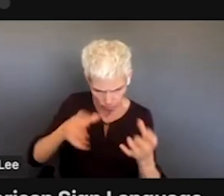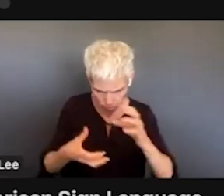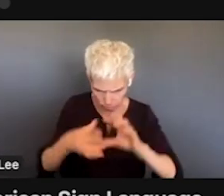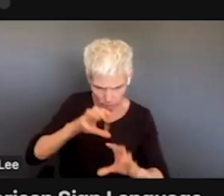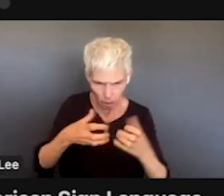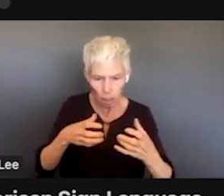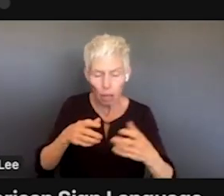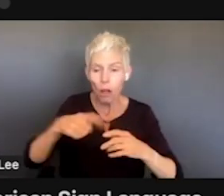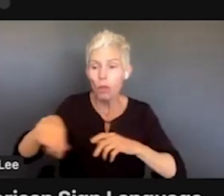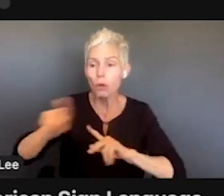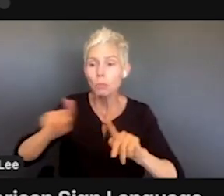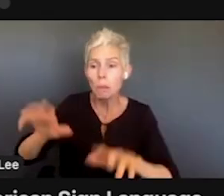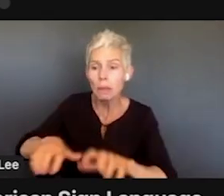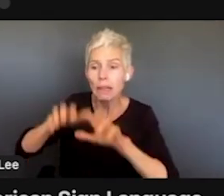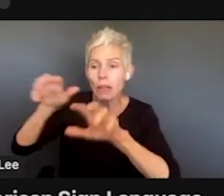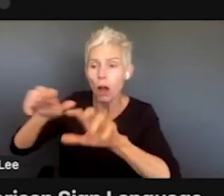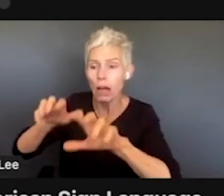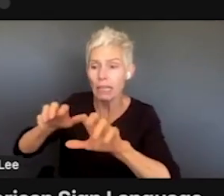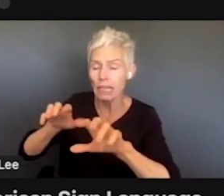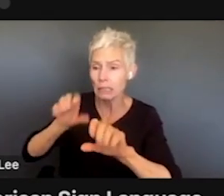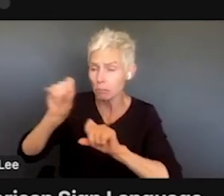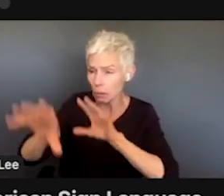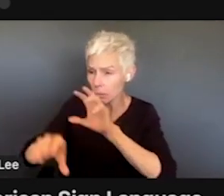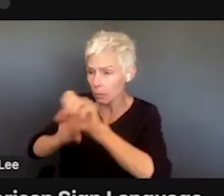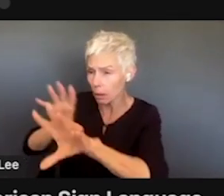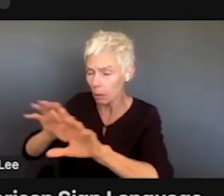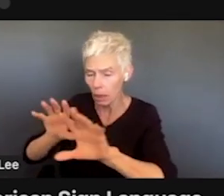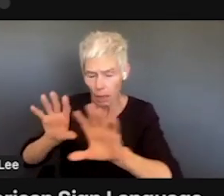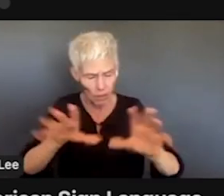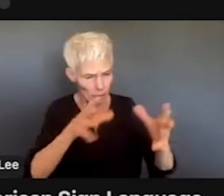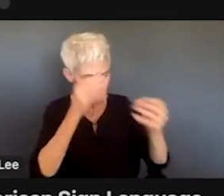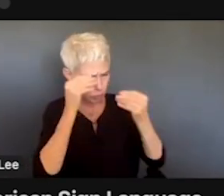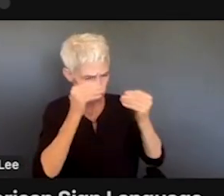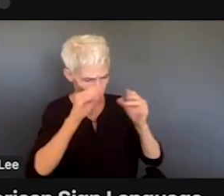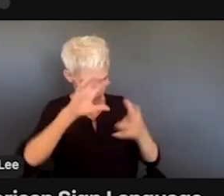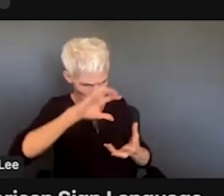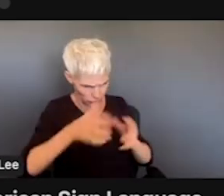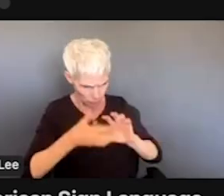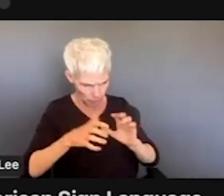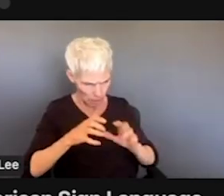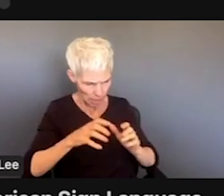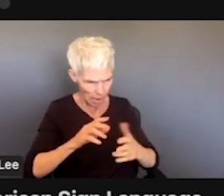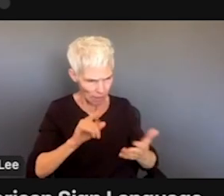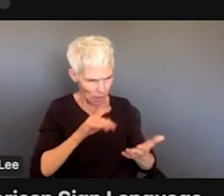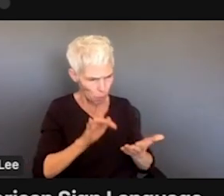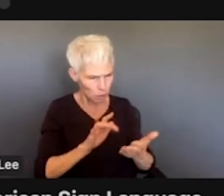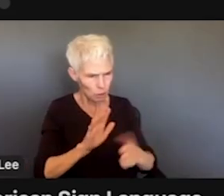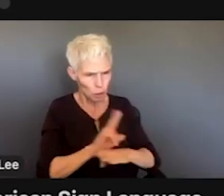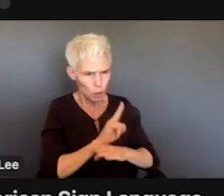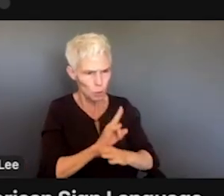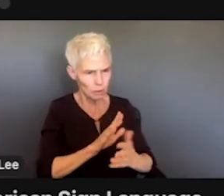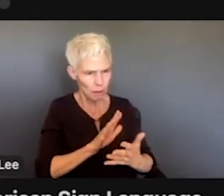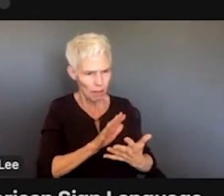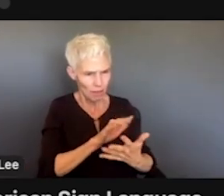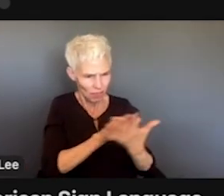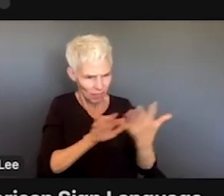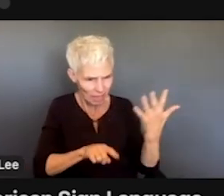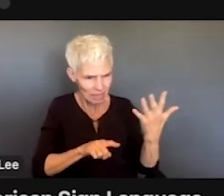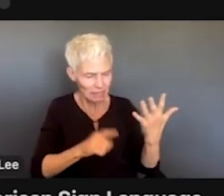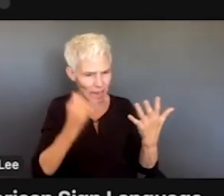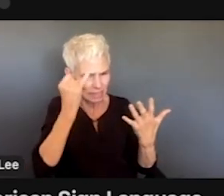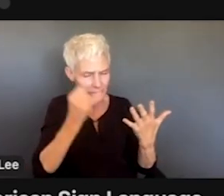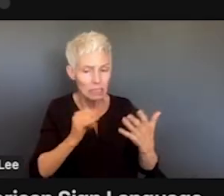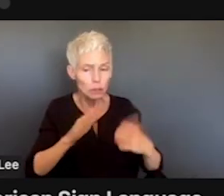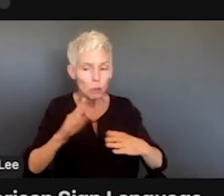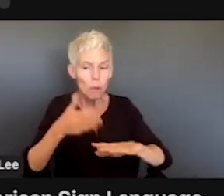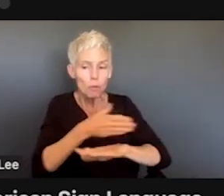the ideas that are being presented and use them to improve their systems. So as we're